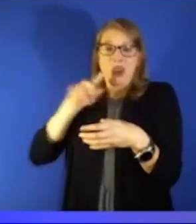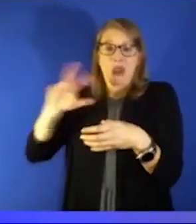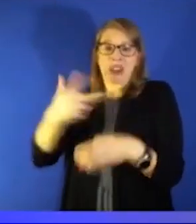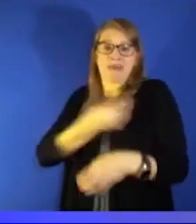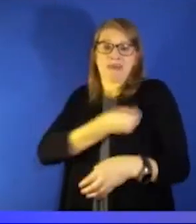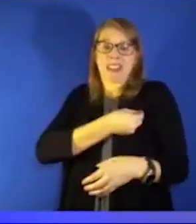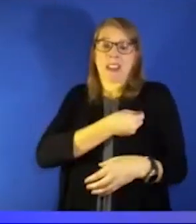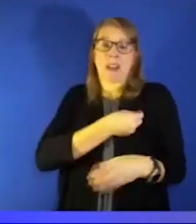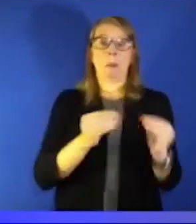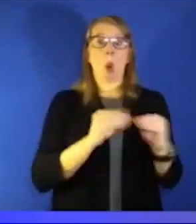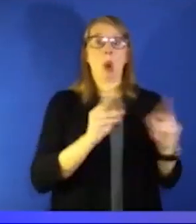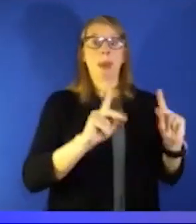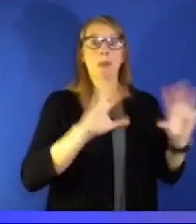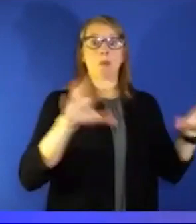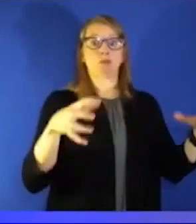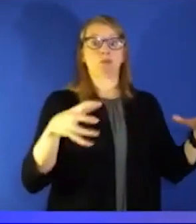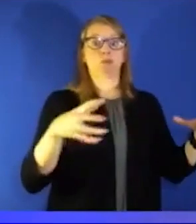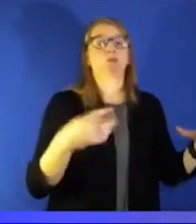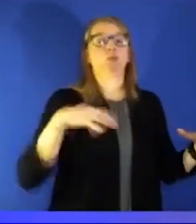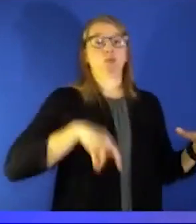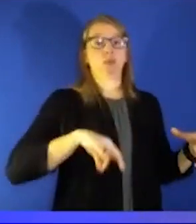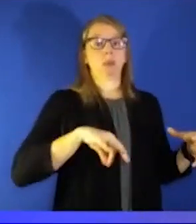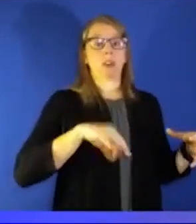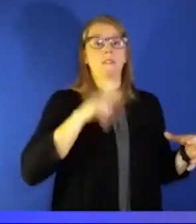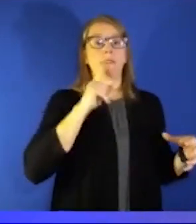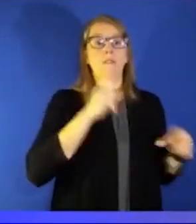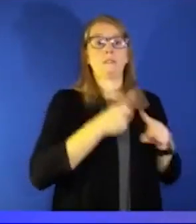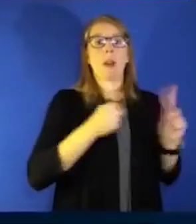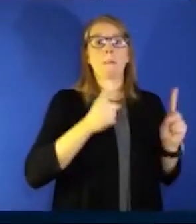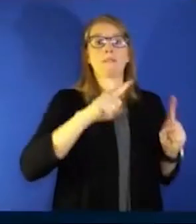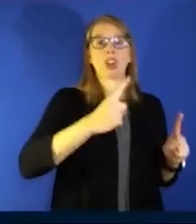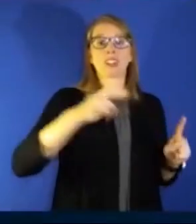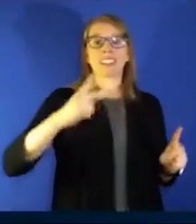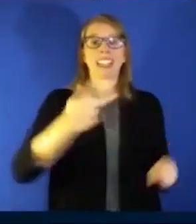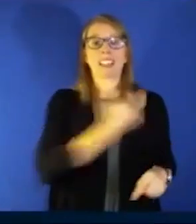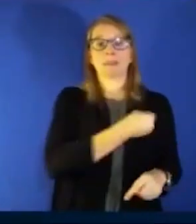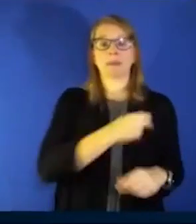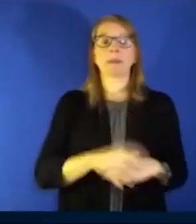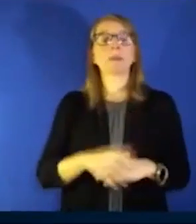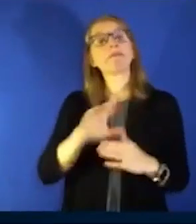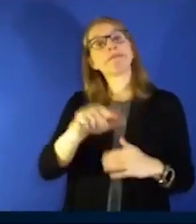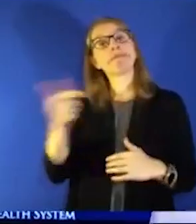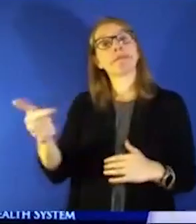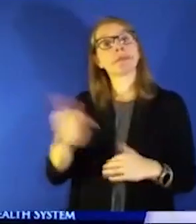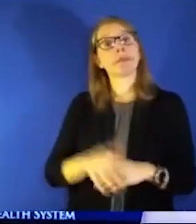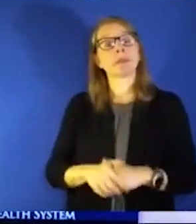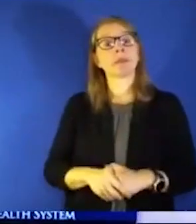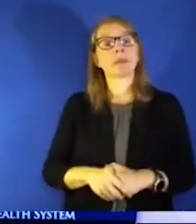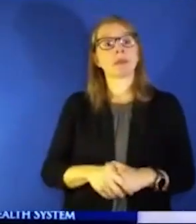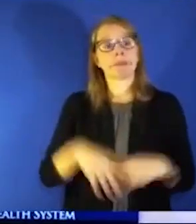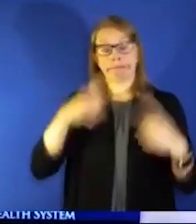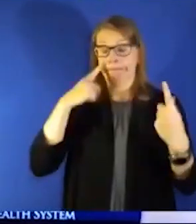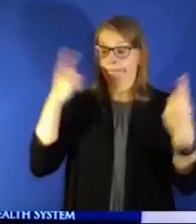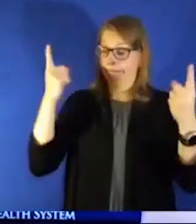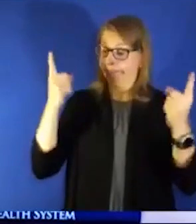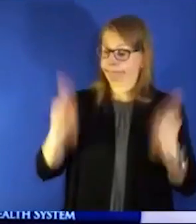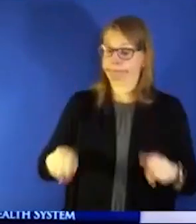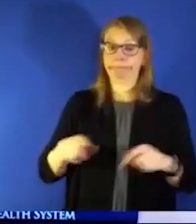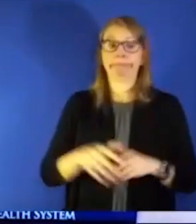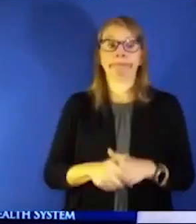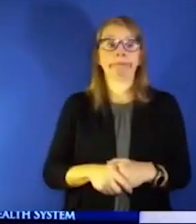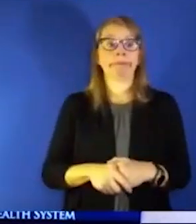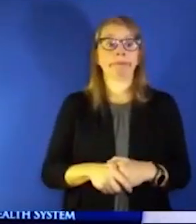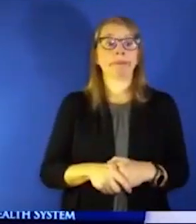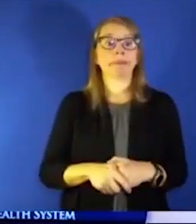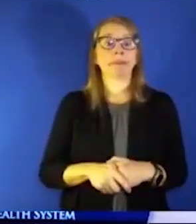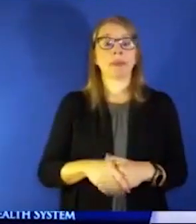would be, let's get everybody vaccinated that's eligible for the vaccine. Dr. Hawkinson. No, I completely agree. I think boosting or